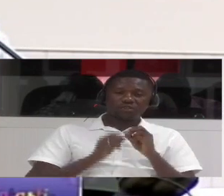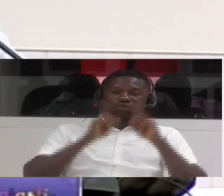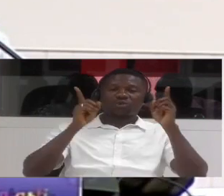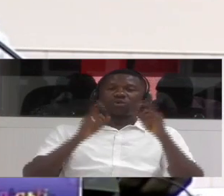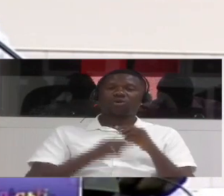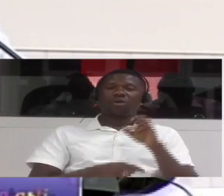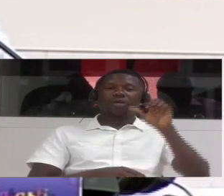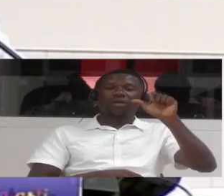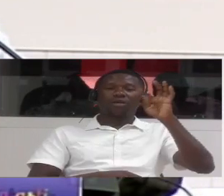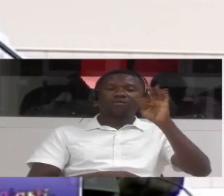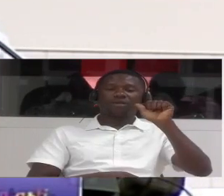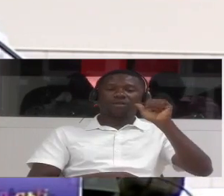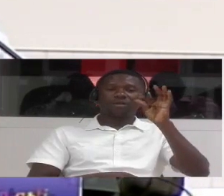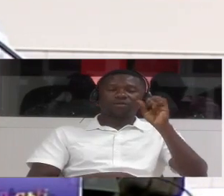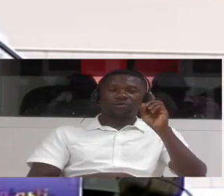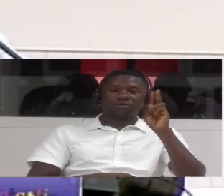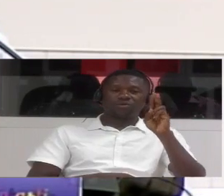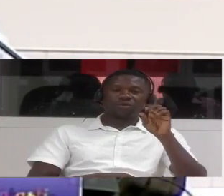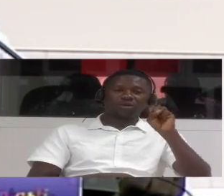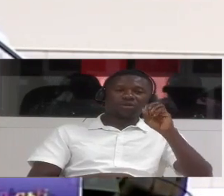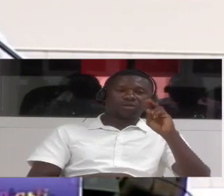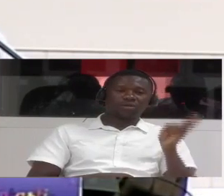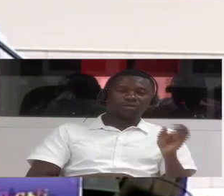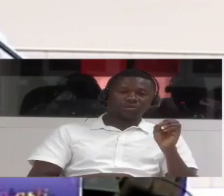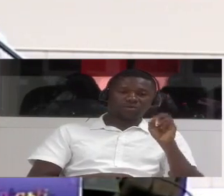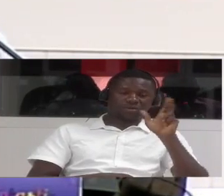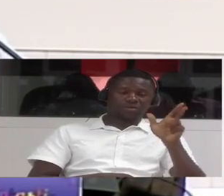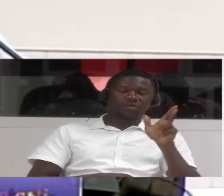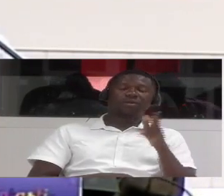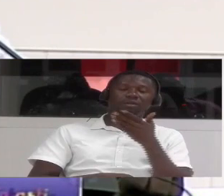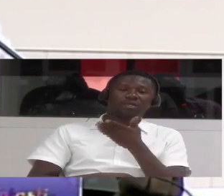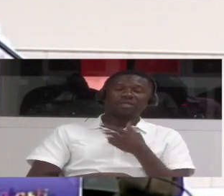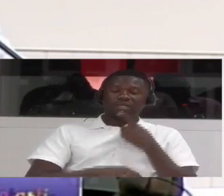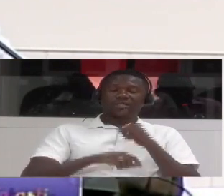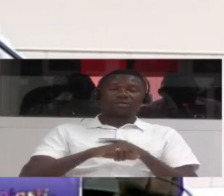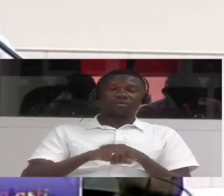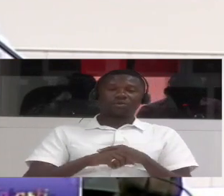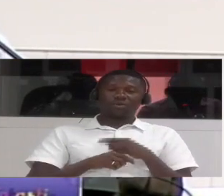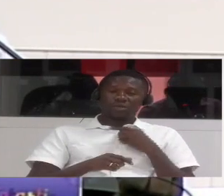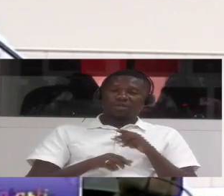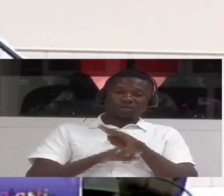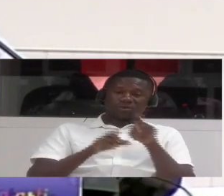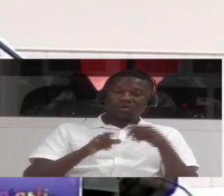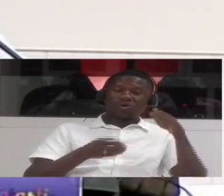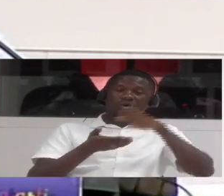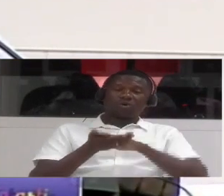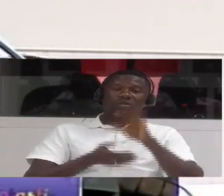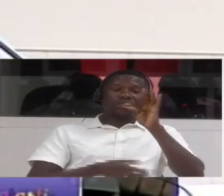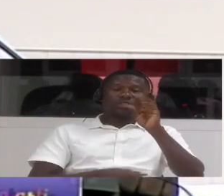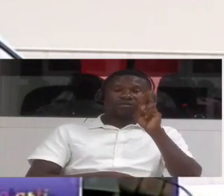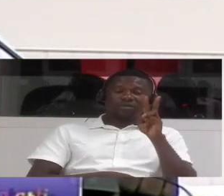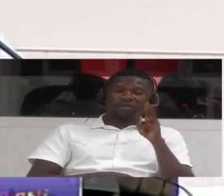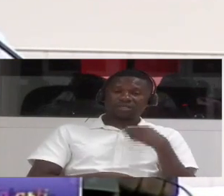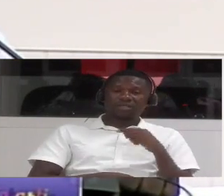of Fatou Camara, what happened was that she was hosting a show on GRTS called the Fatou